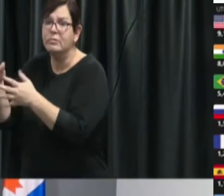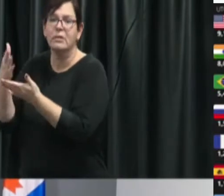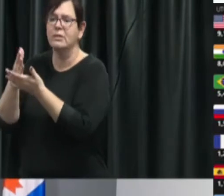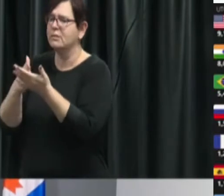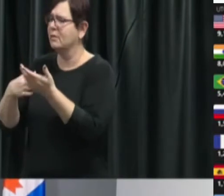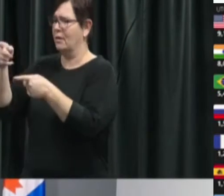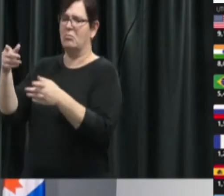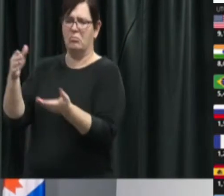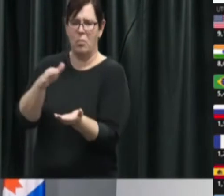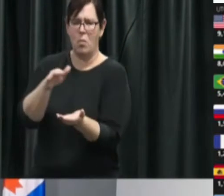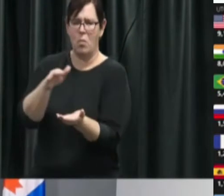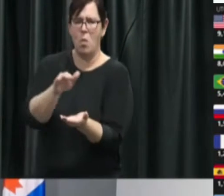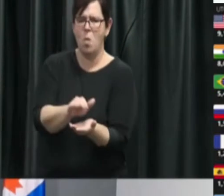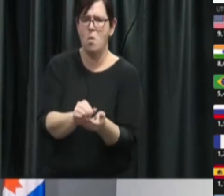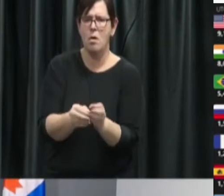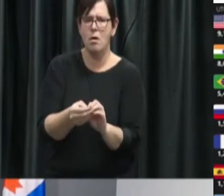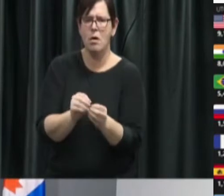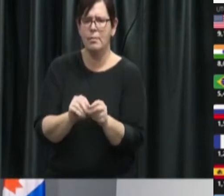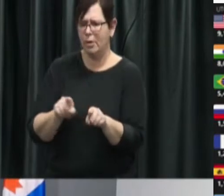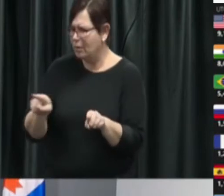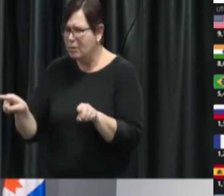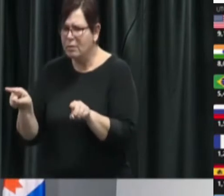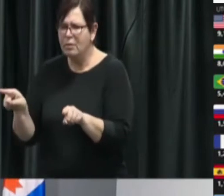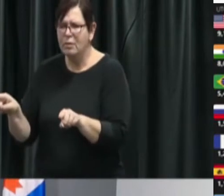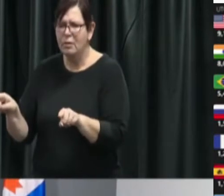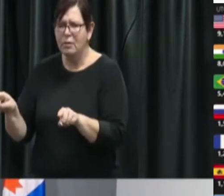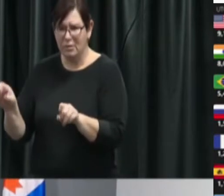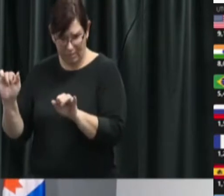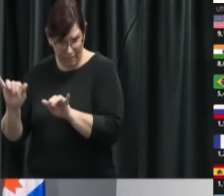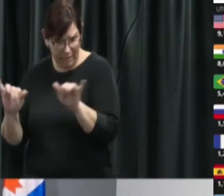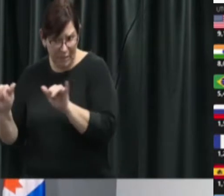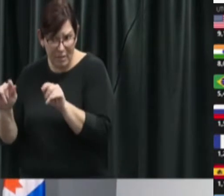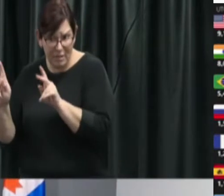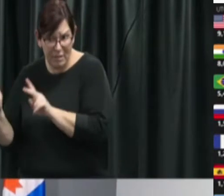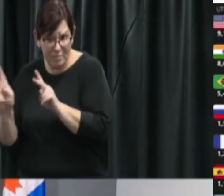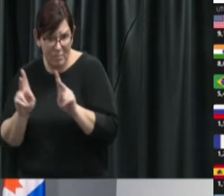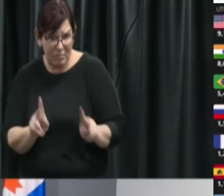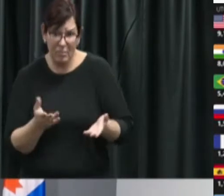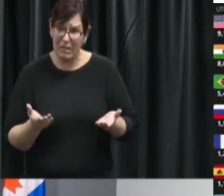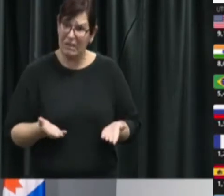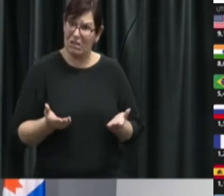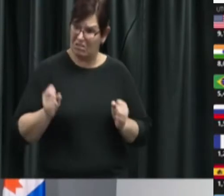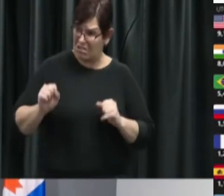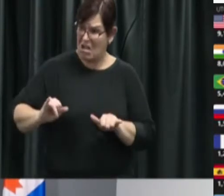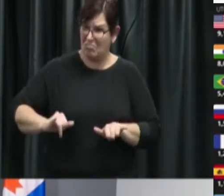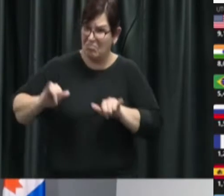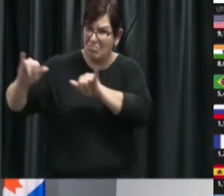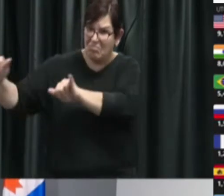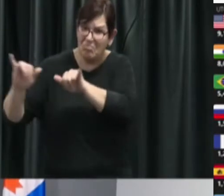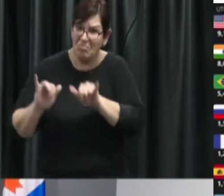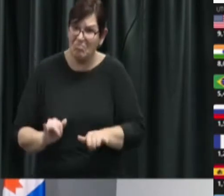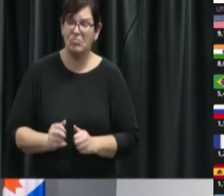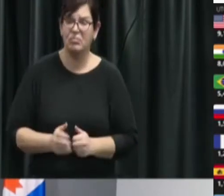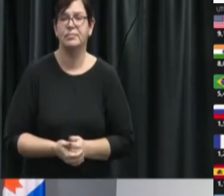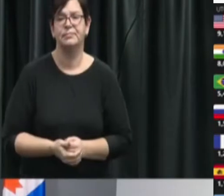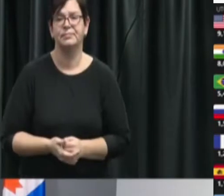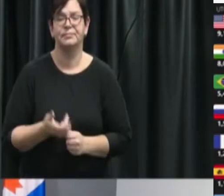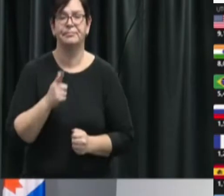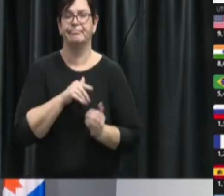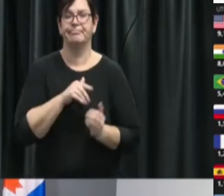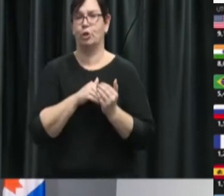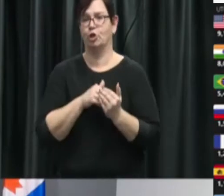smaller scale in a city like Toronto? Well, I think there are a number of different options that we're all constantly trying